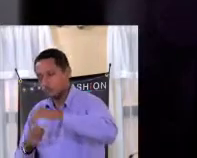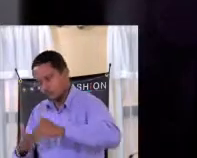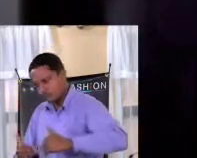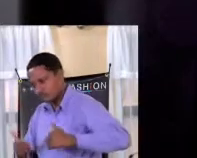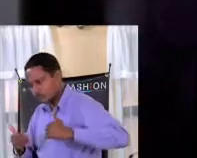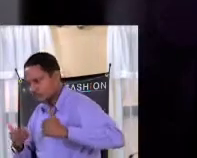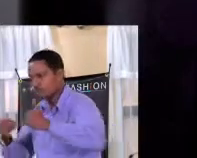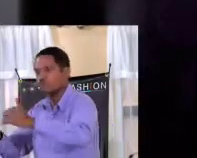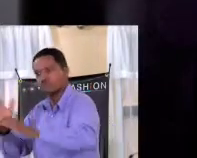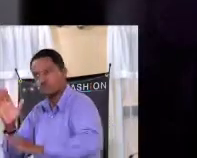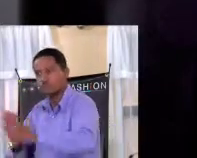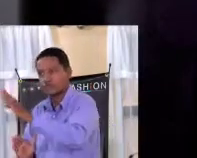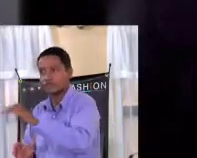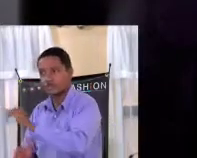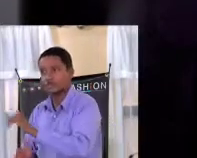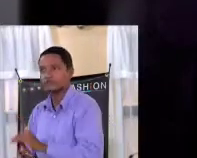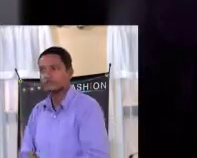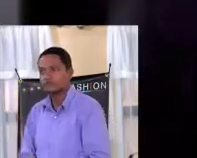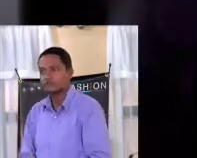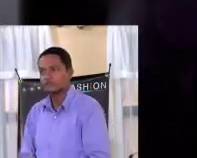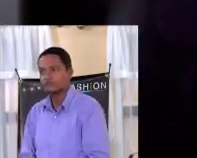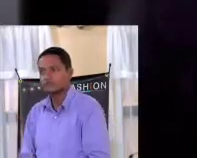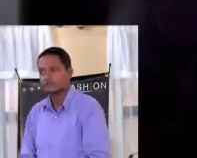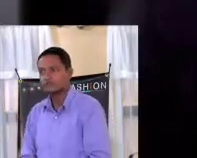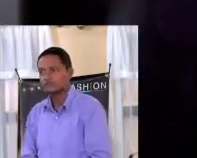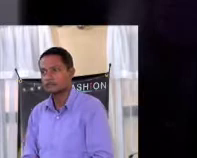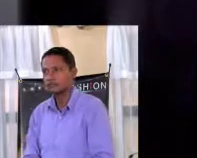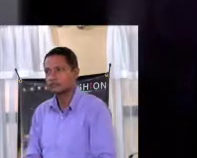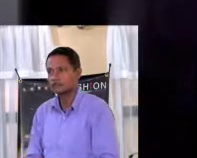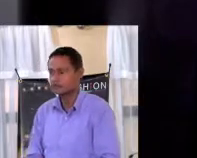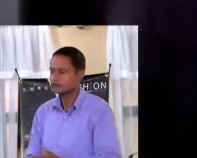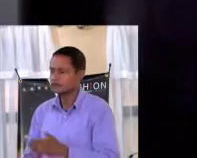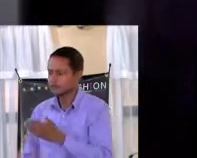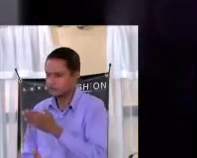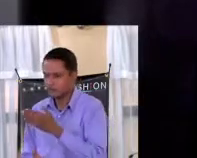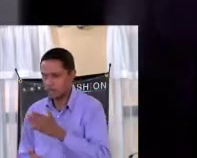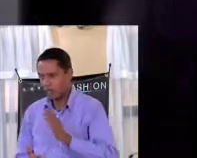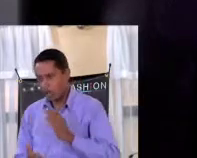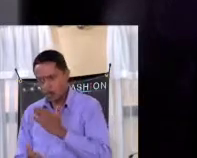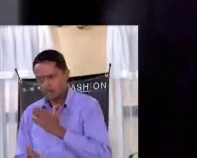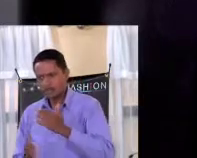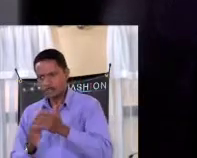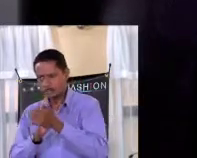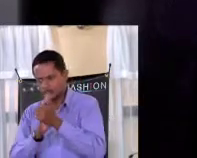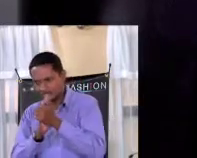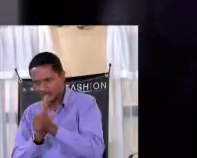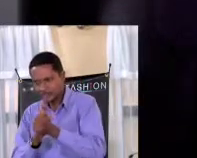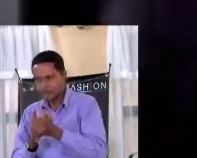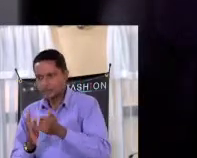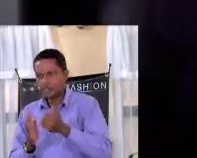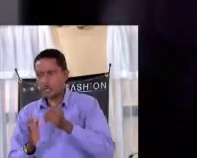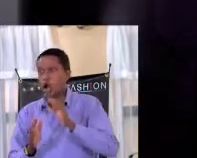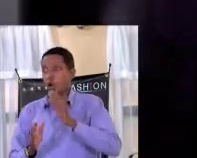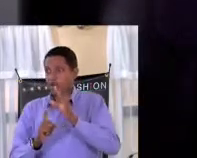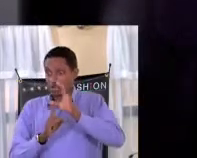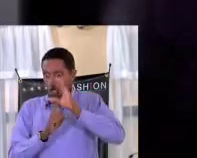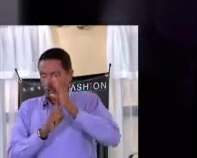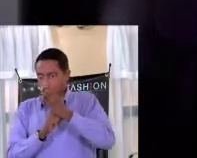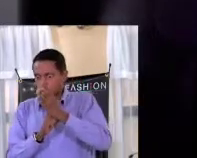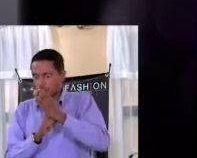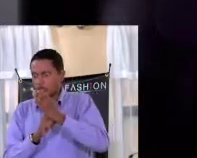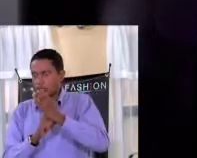by this reference to our architecture or art or culture, you